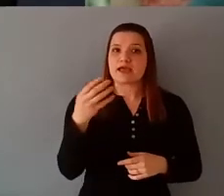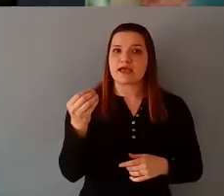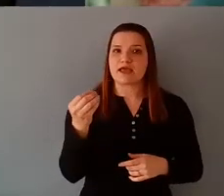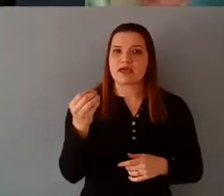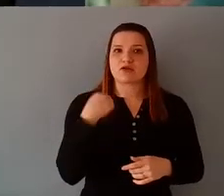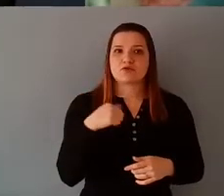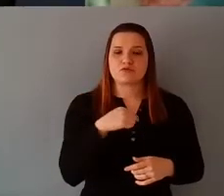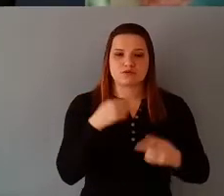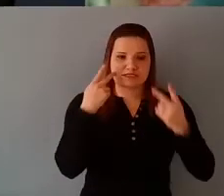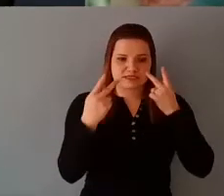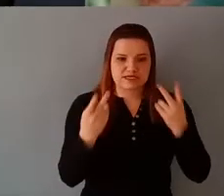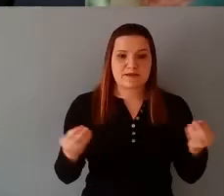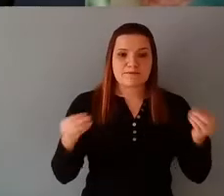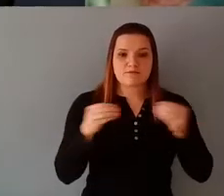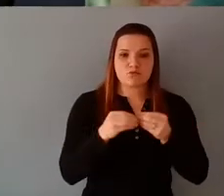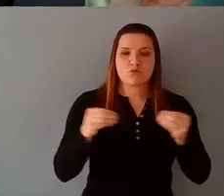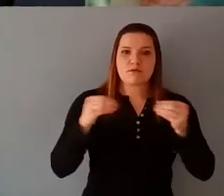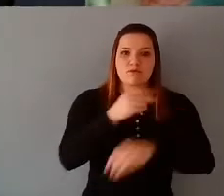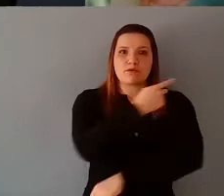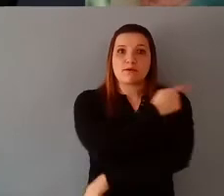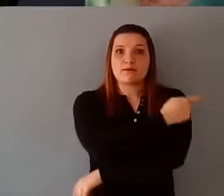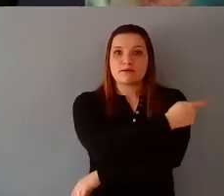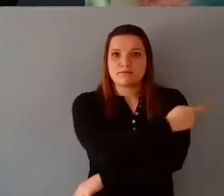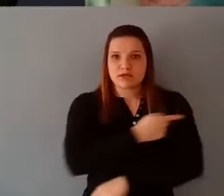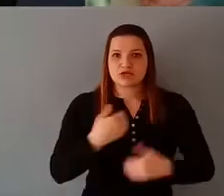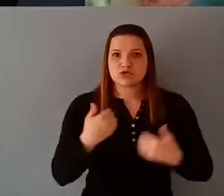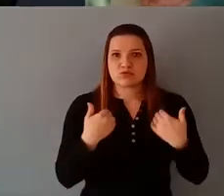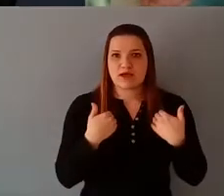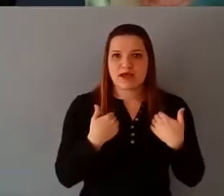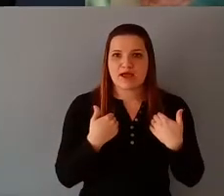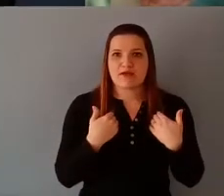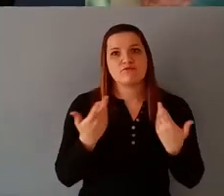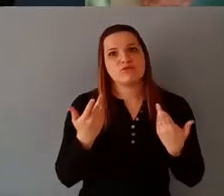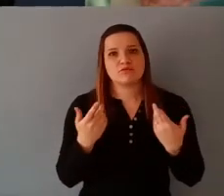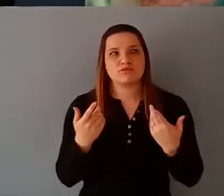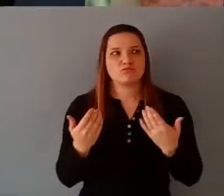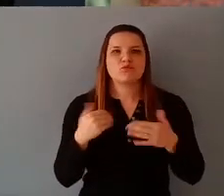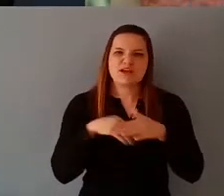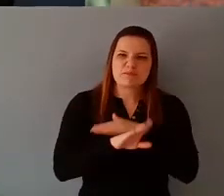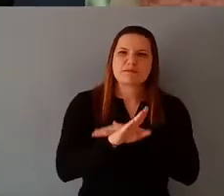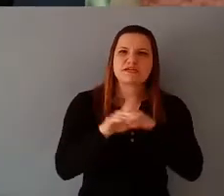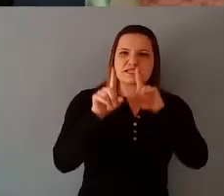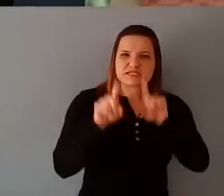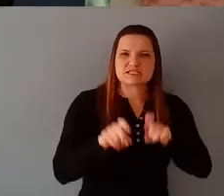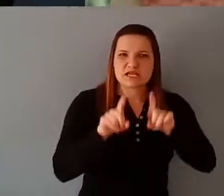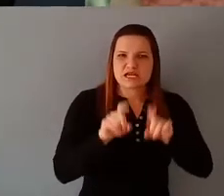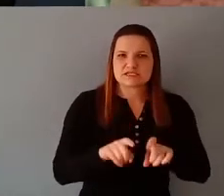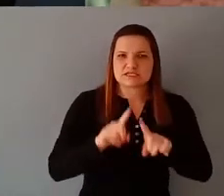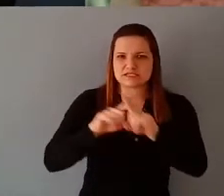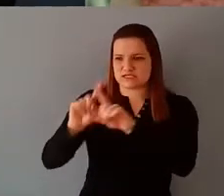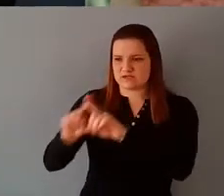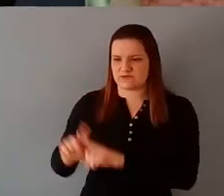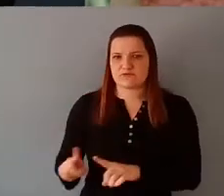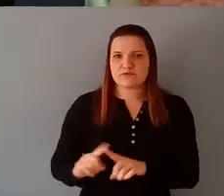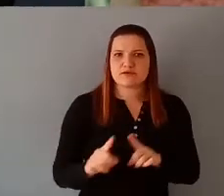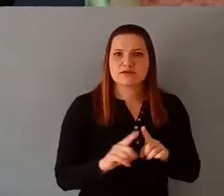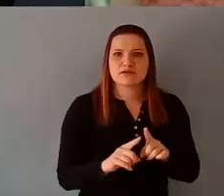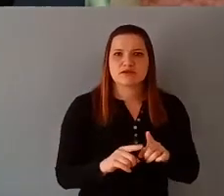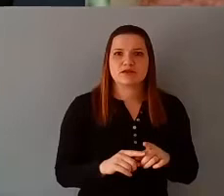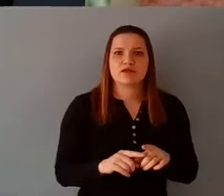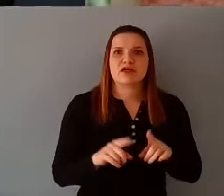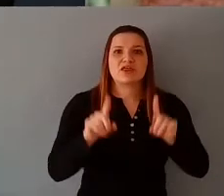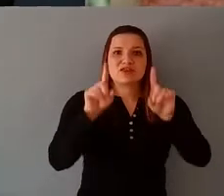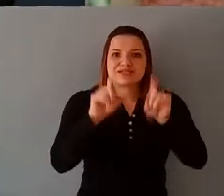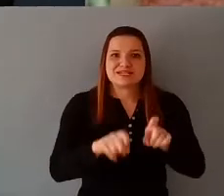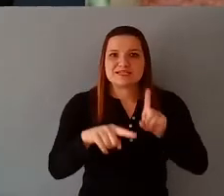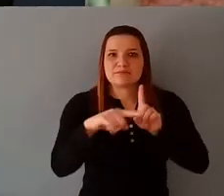and more of the patients that are presenting or people that are coming to get tested at our various sites, they're testing